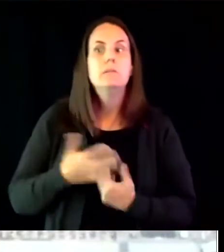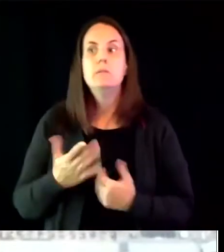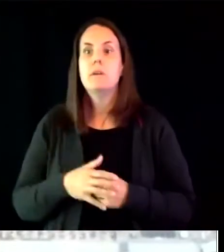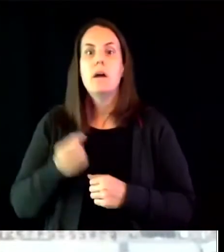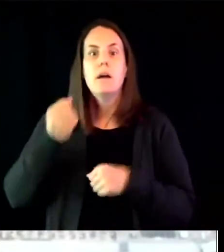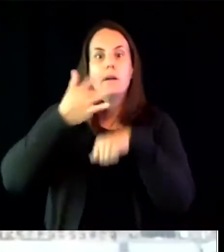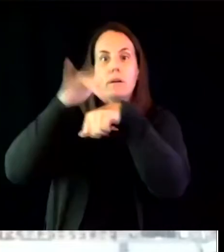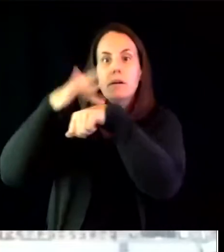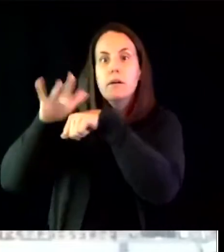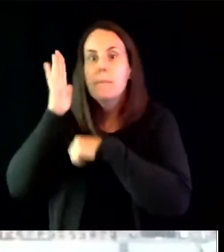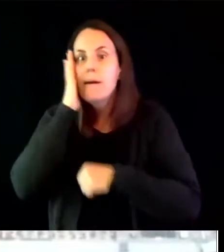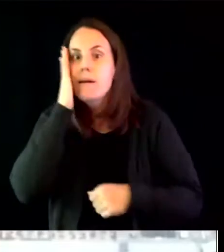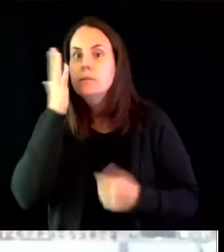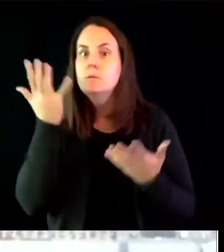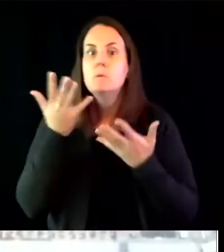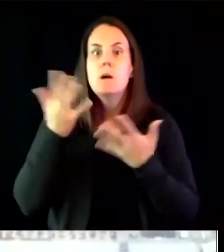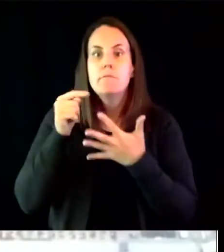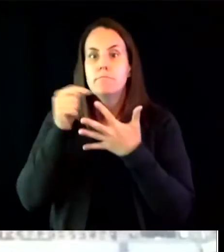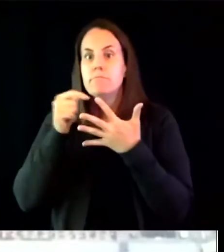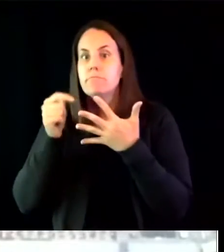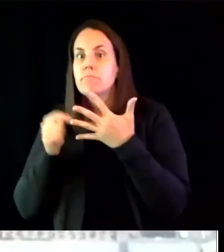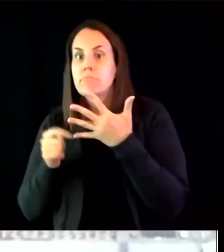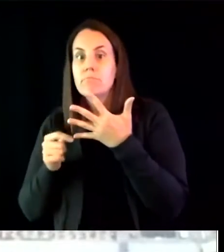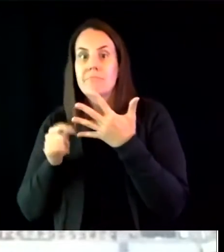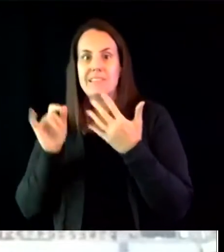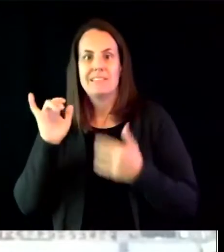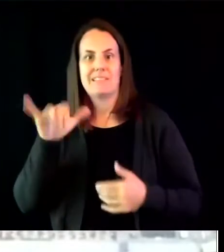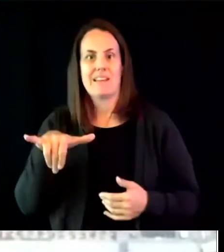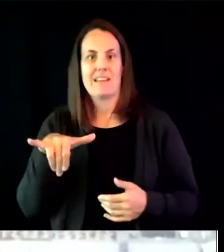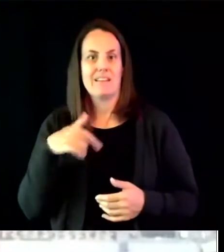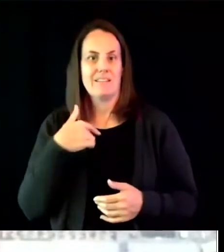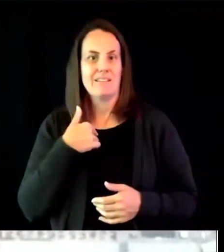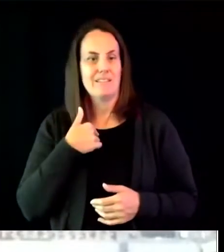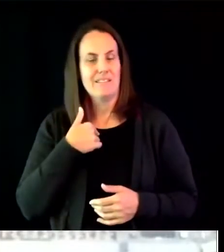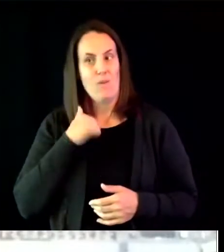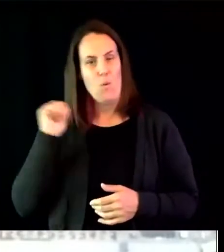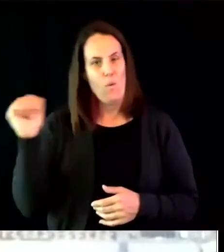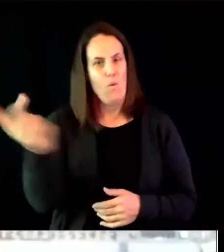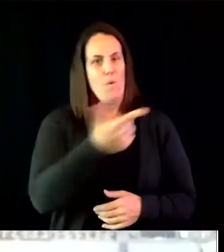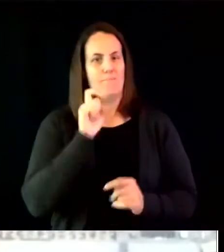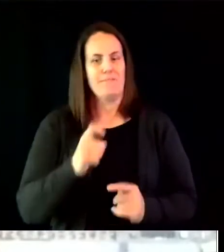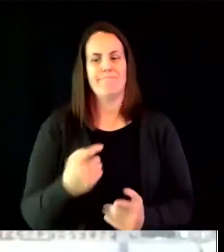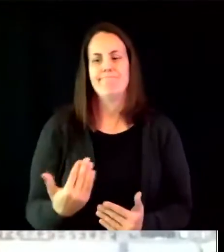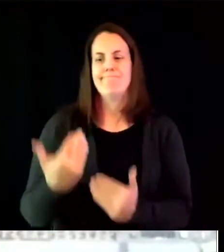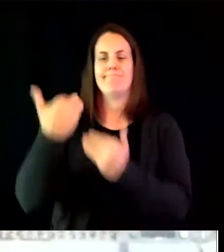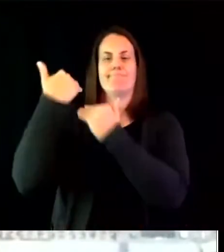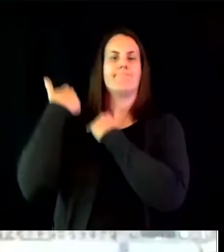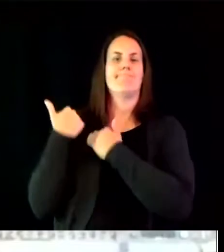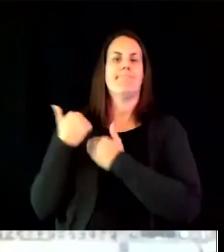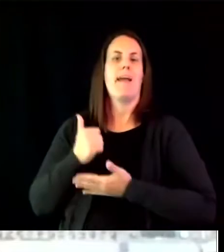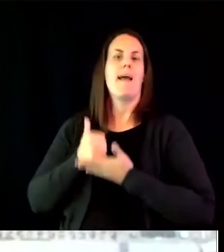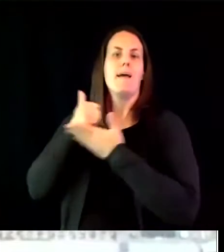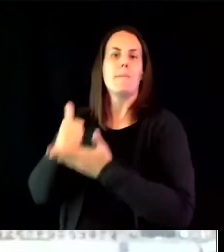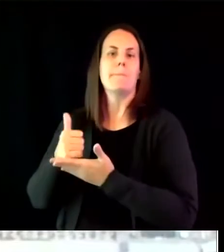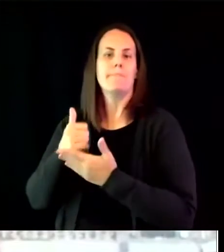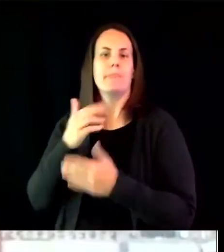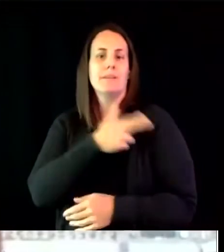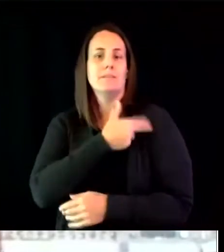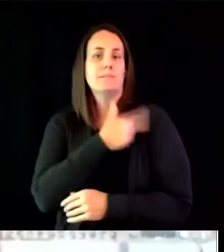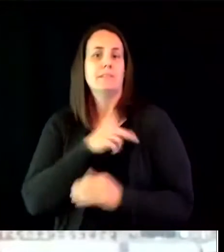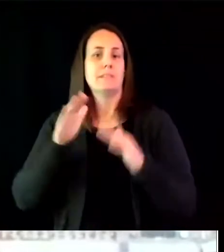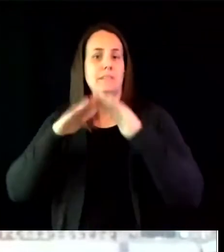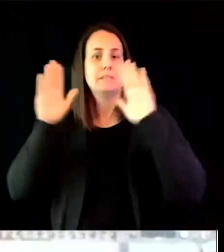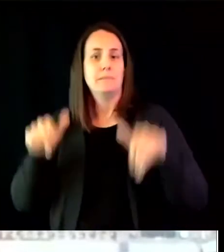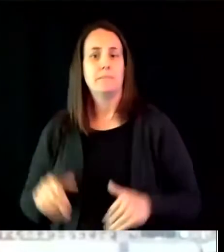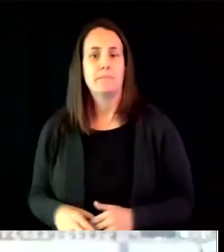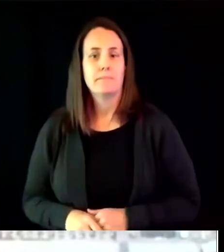to step forward and help them? We have had conversations almost daily about our admission criteria, adjusting